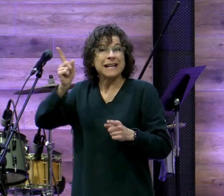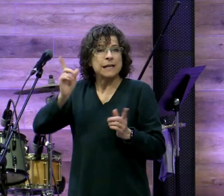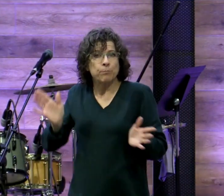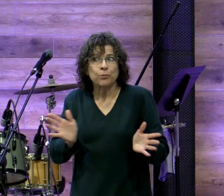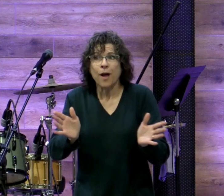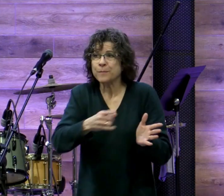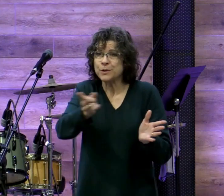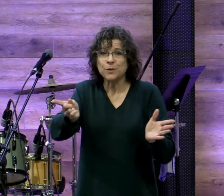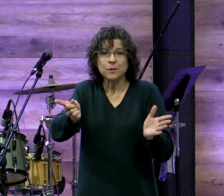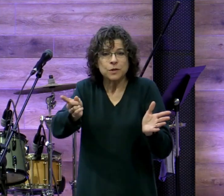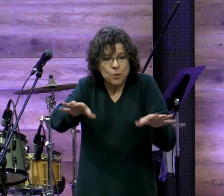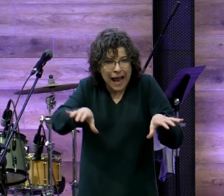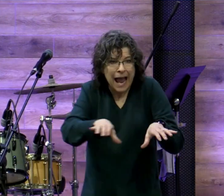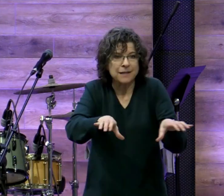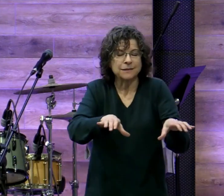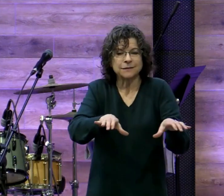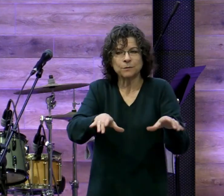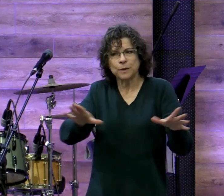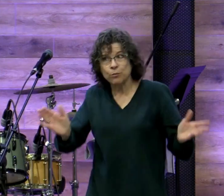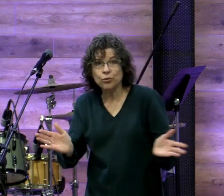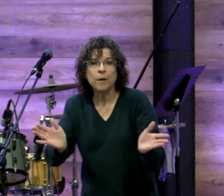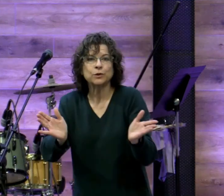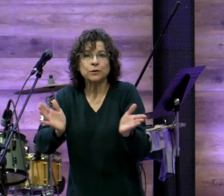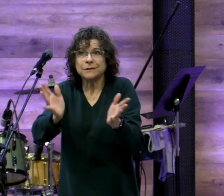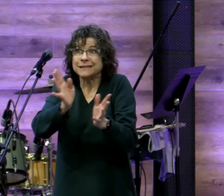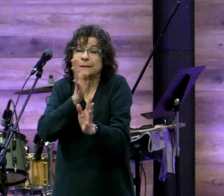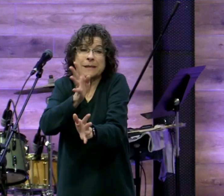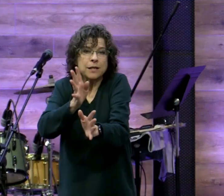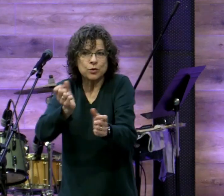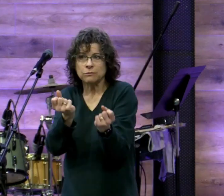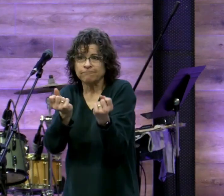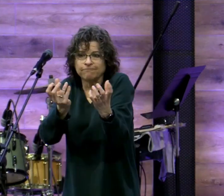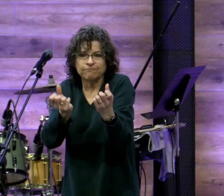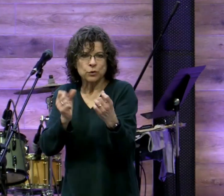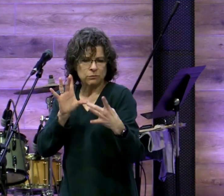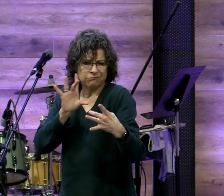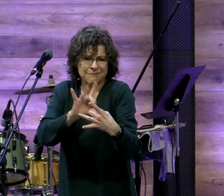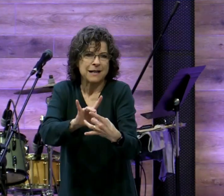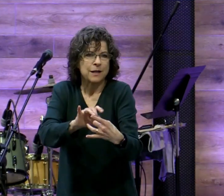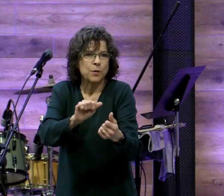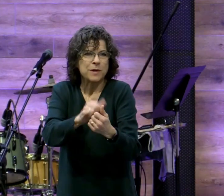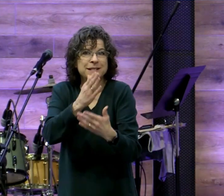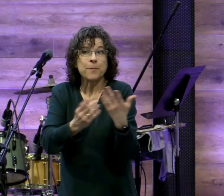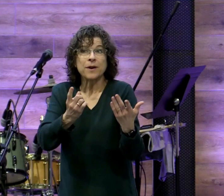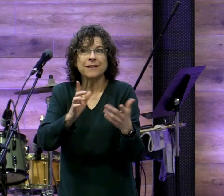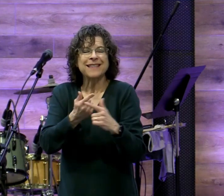speak and to step out, you actually do, and God's power meets you there.